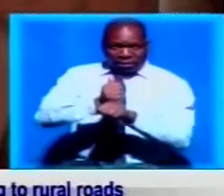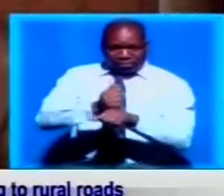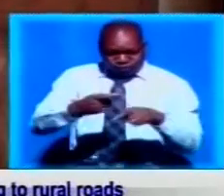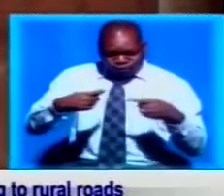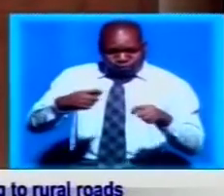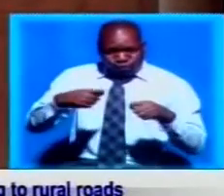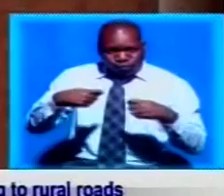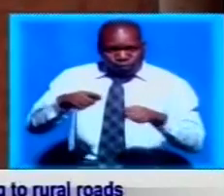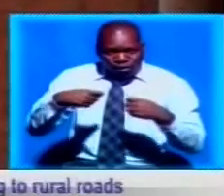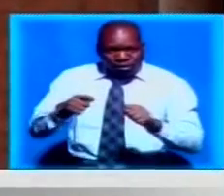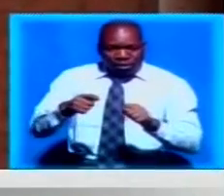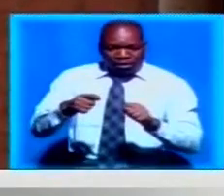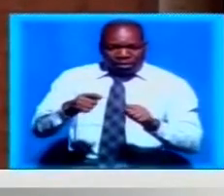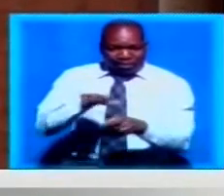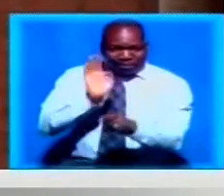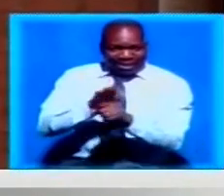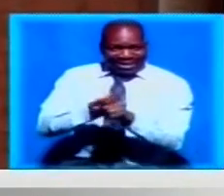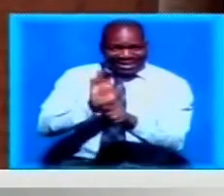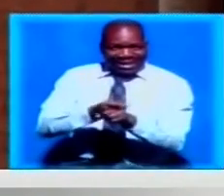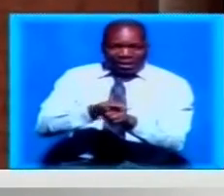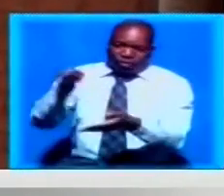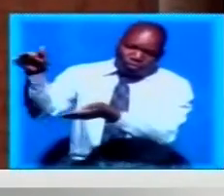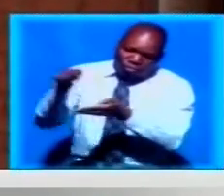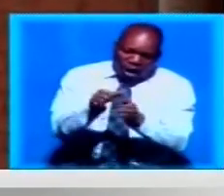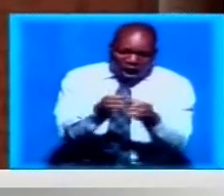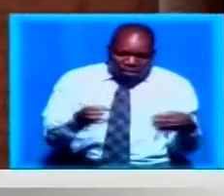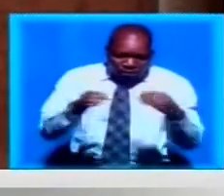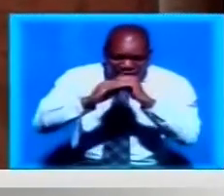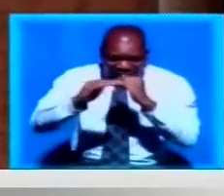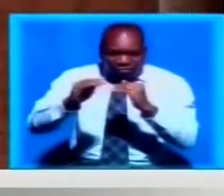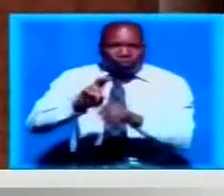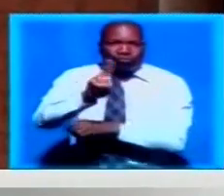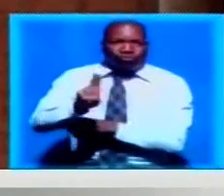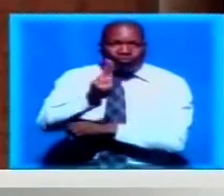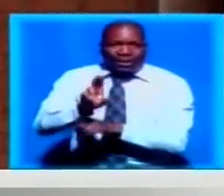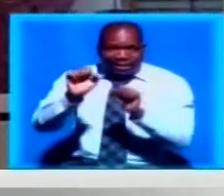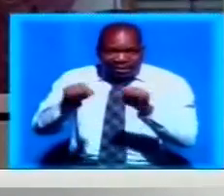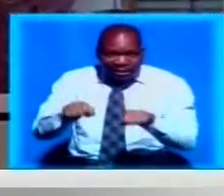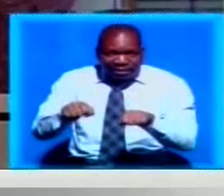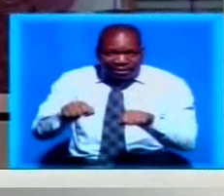to acquire more tractors, which we can use at community level.